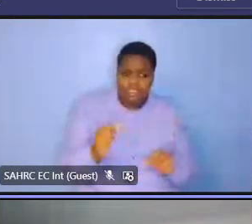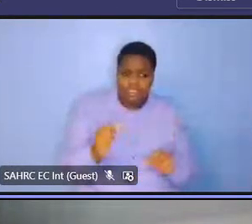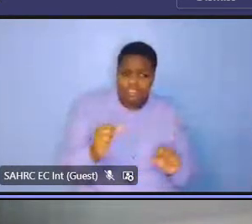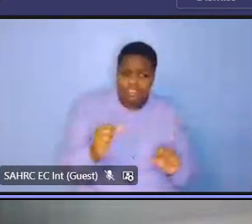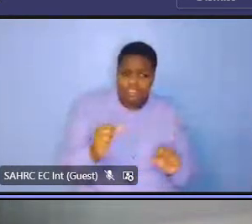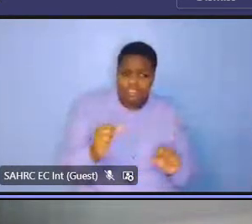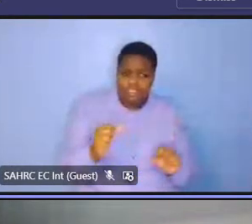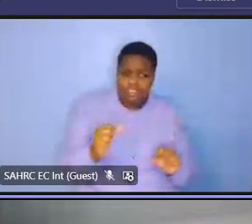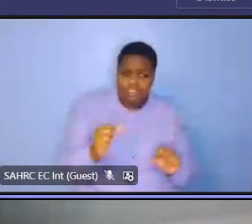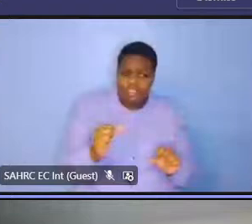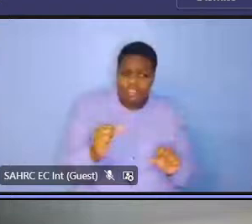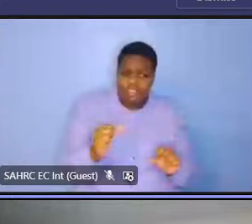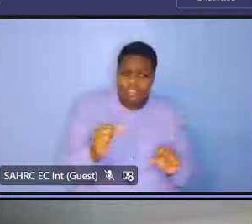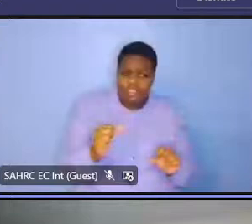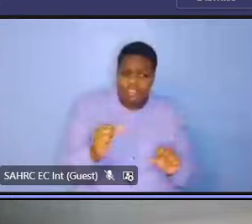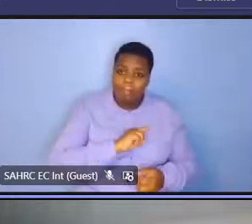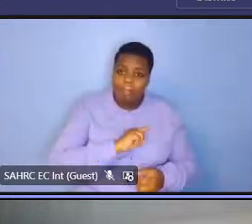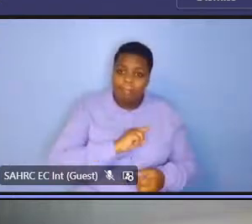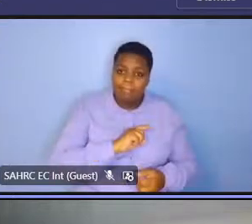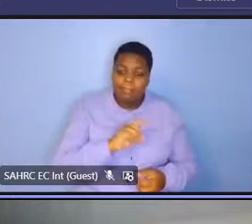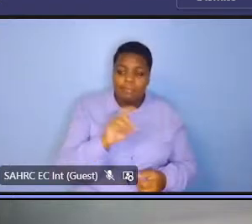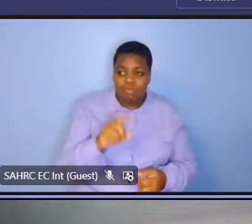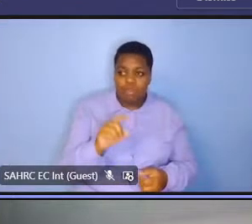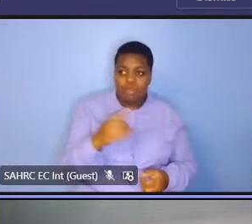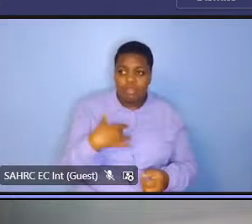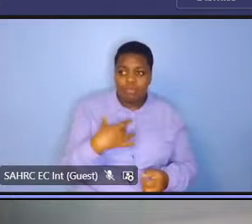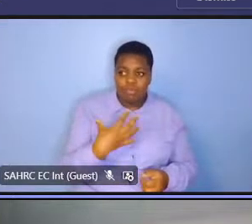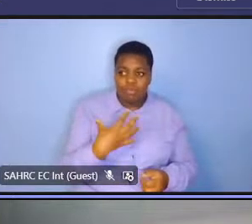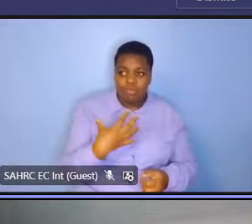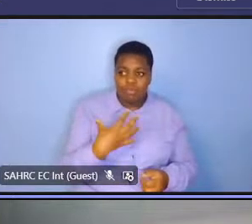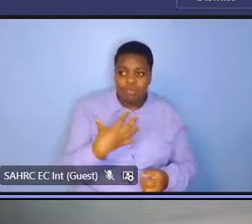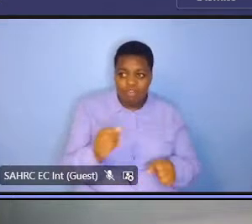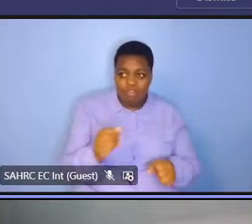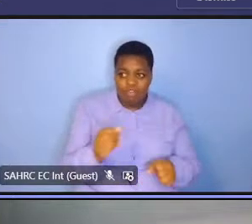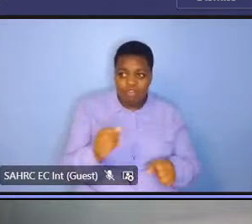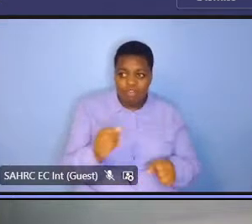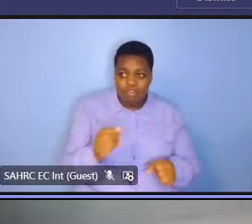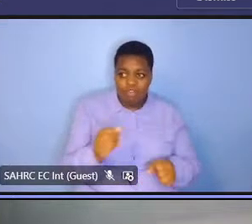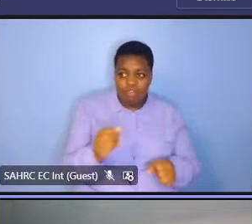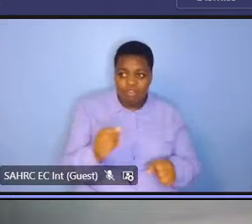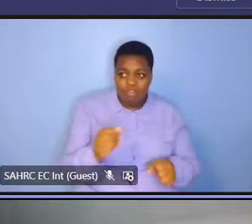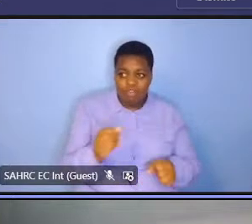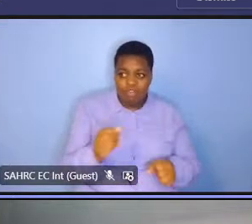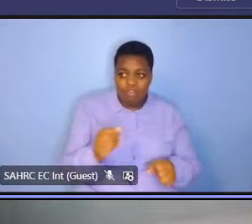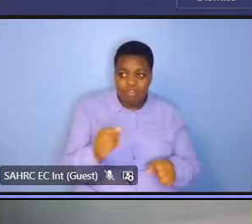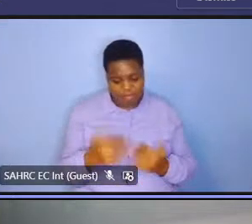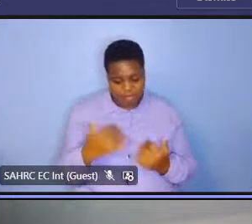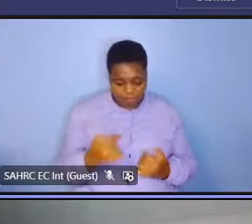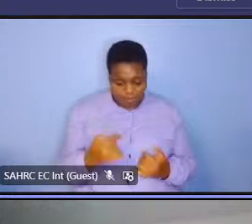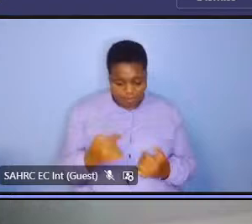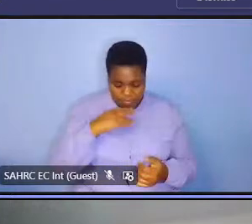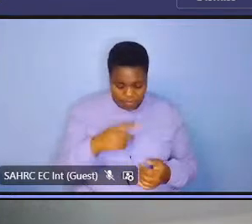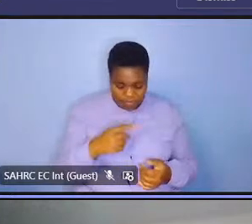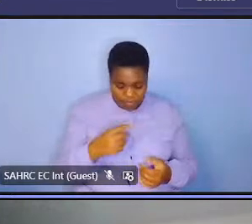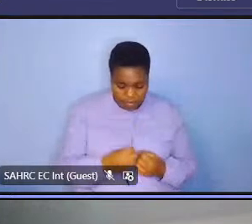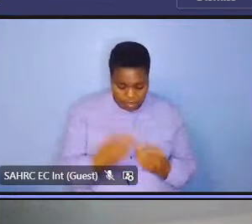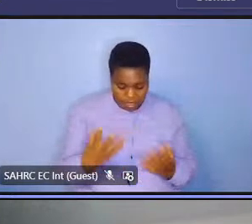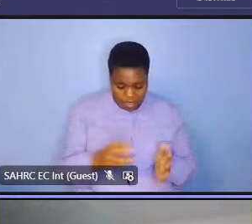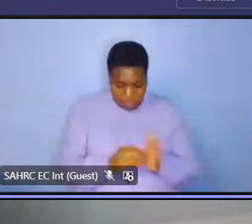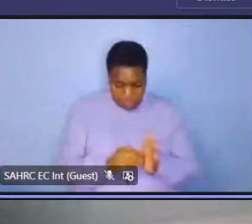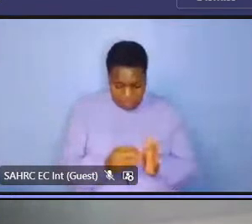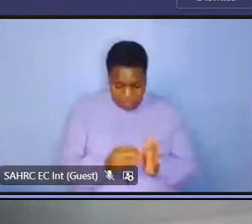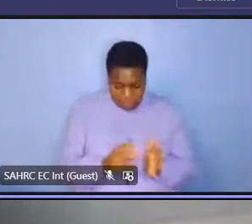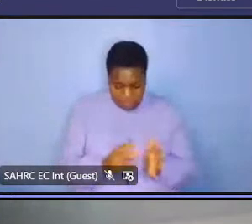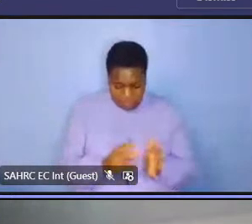should by least have guidance from the jurisprudence of our courts. And it goes on to say male learners specifically are requested to keep,